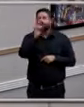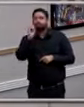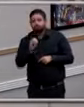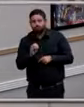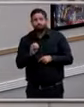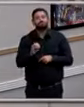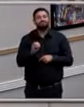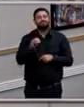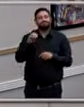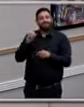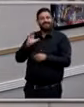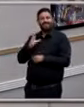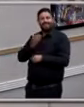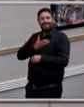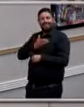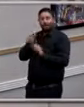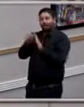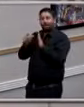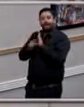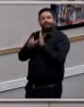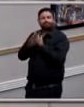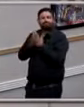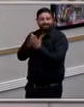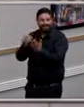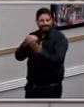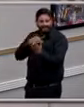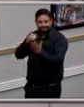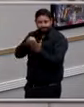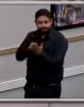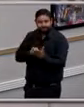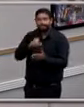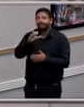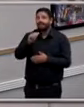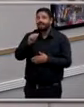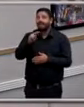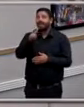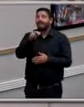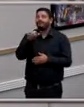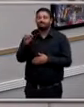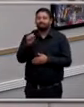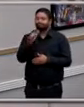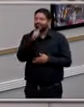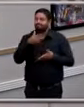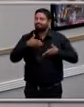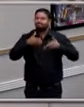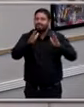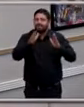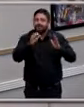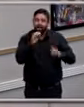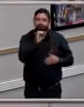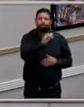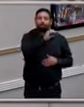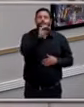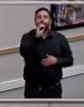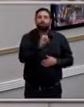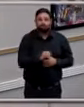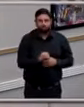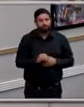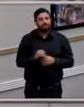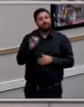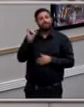not allow us to submit those weights. And for that reason, we discourage teachers from using Canvas as the